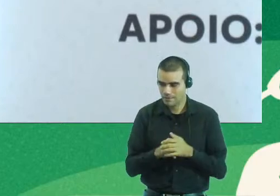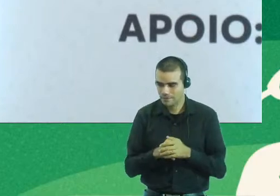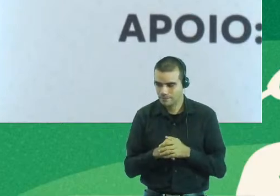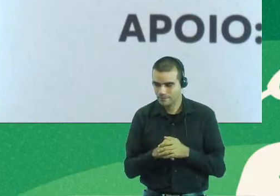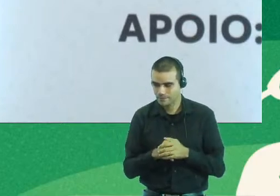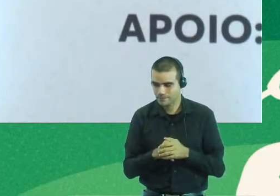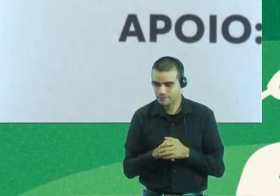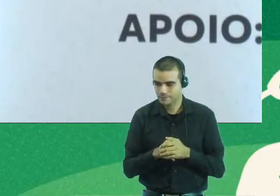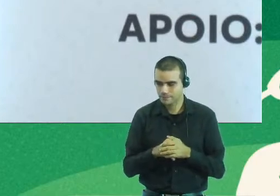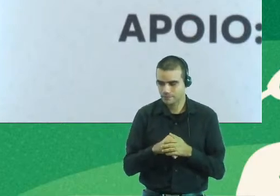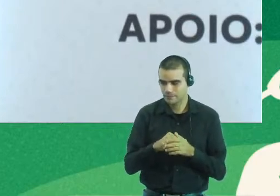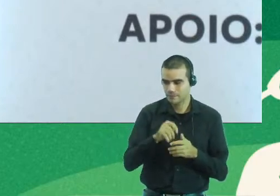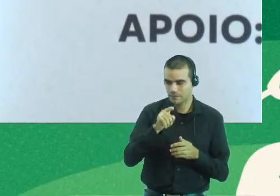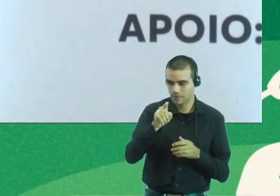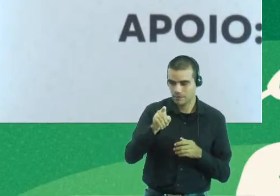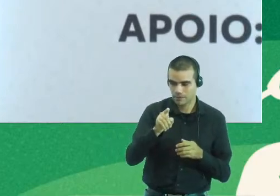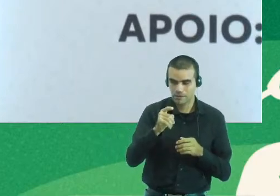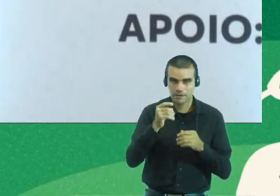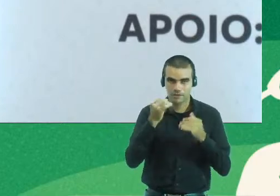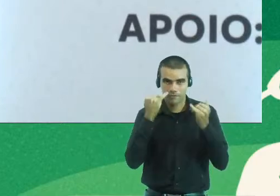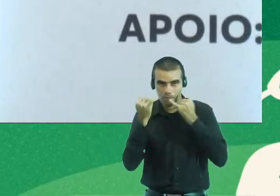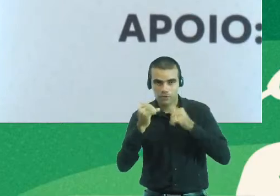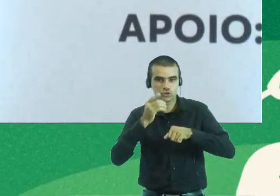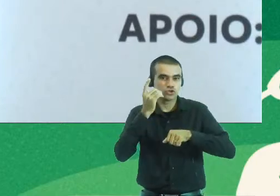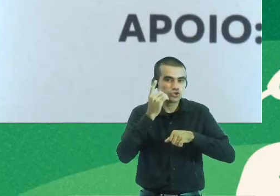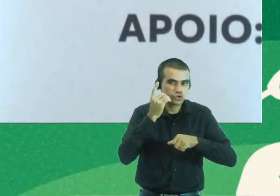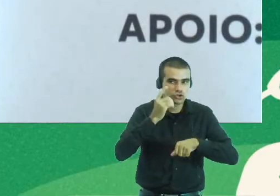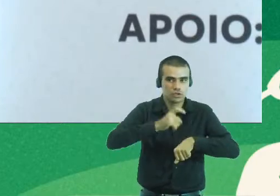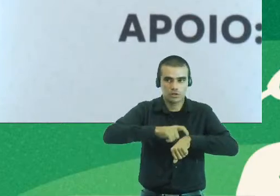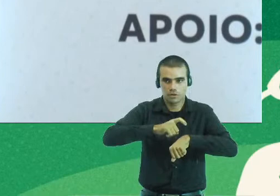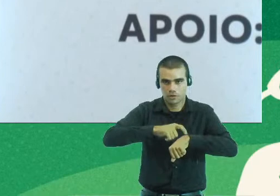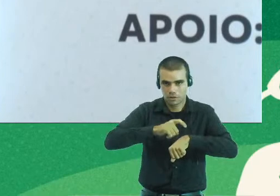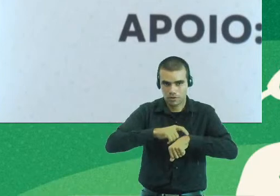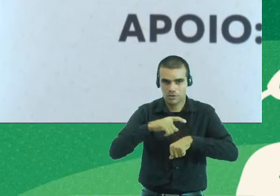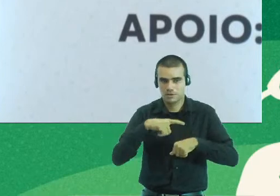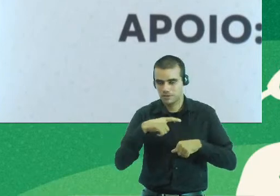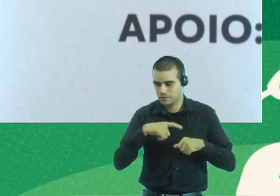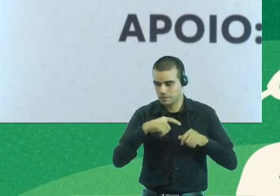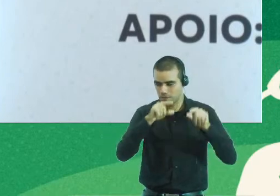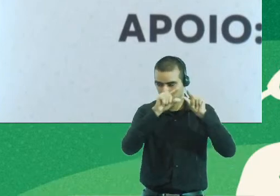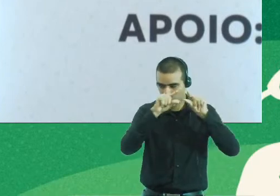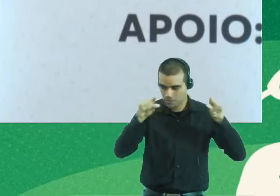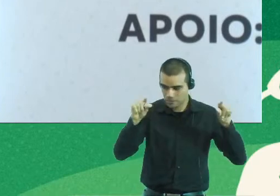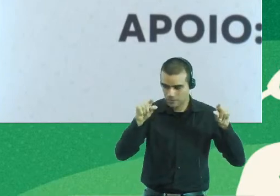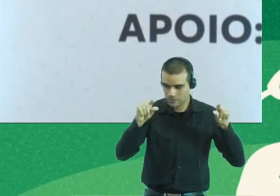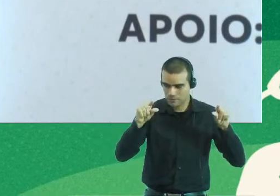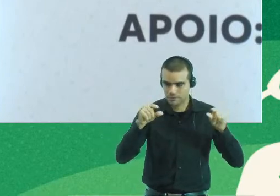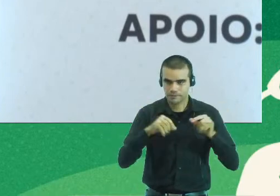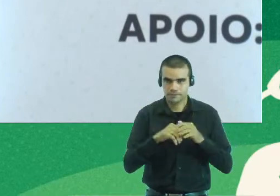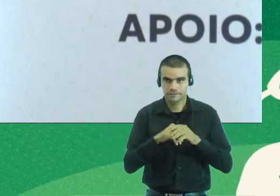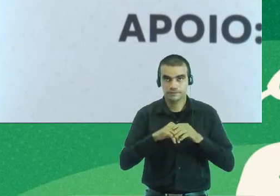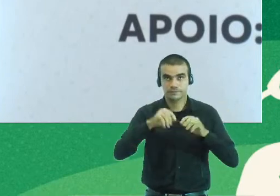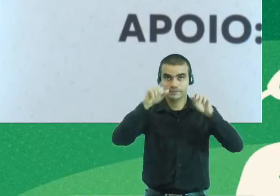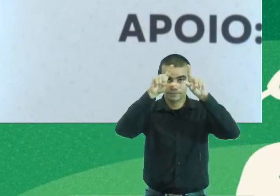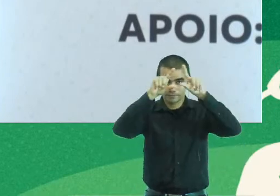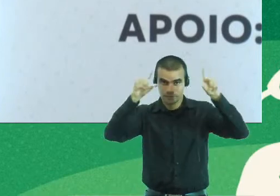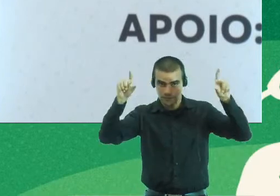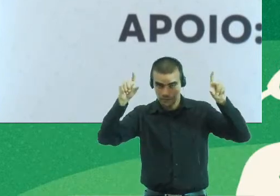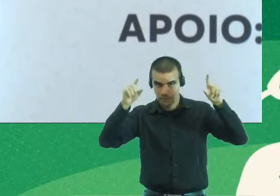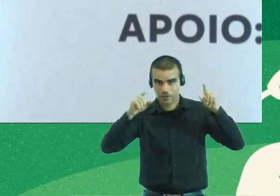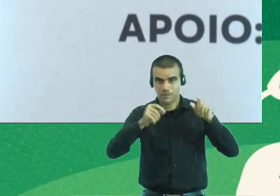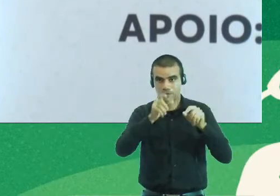time on it, the date, that has an attribute here. It says scope equals row. So if I want to, like, let's